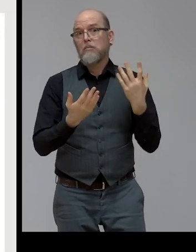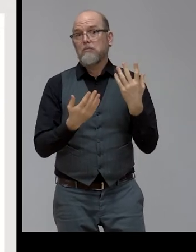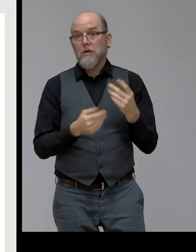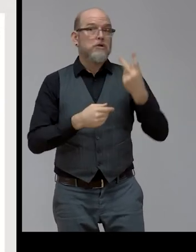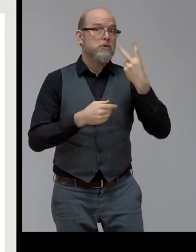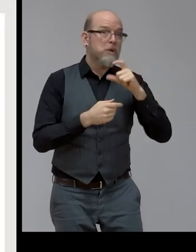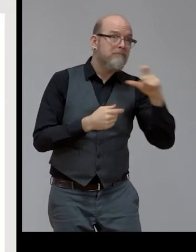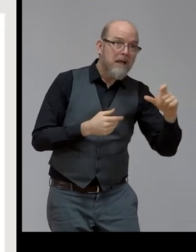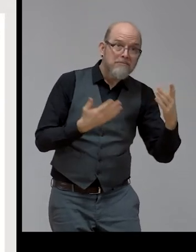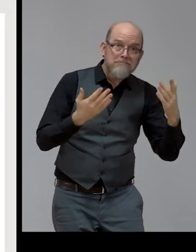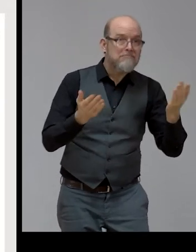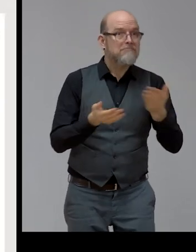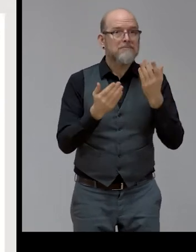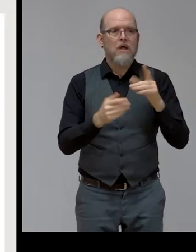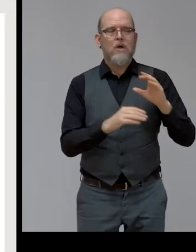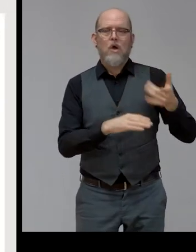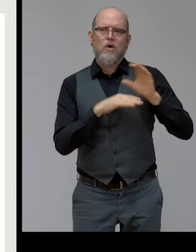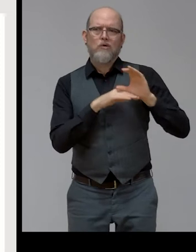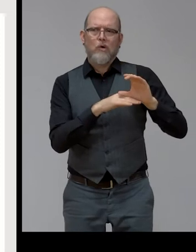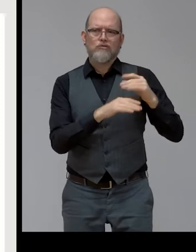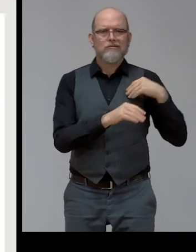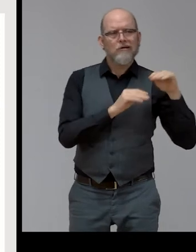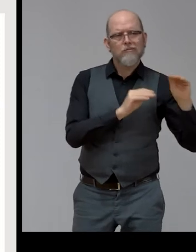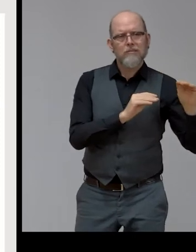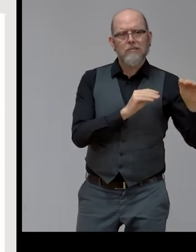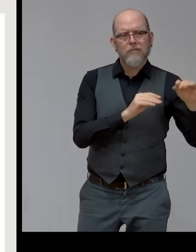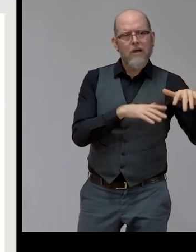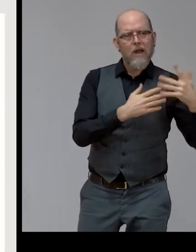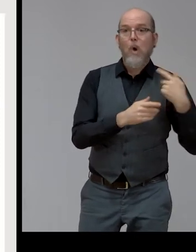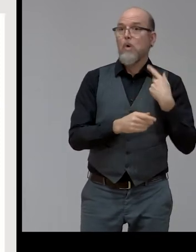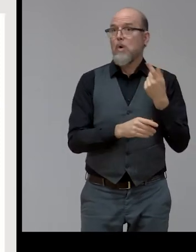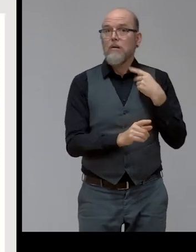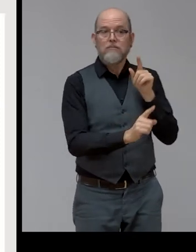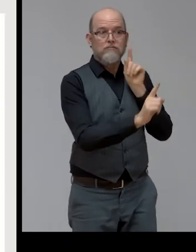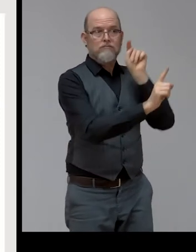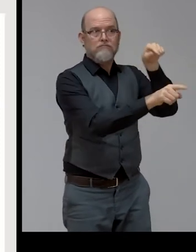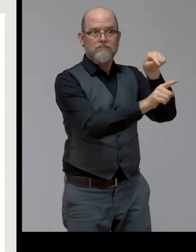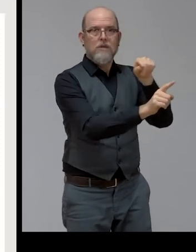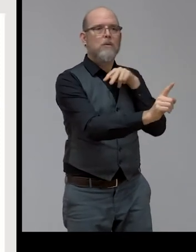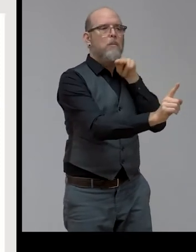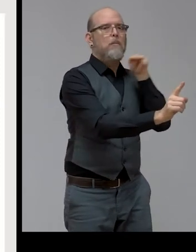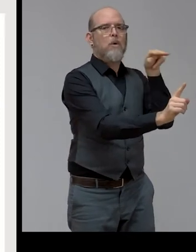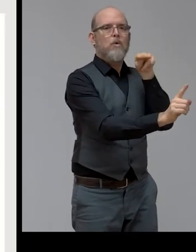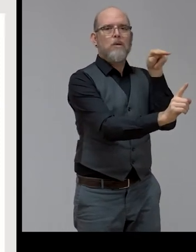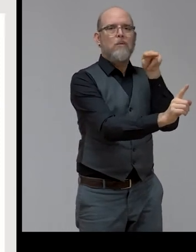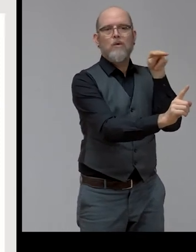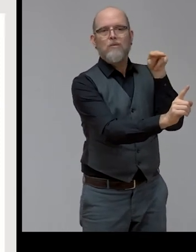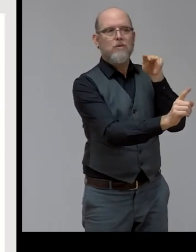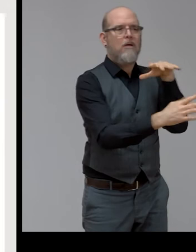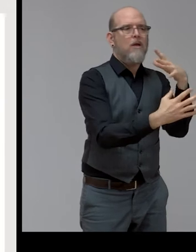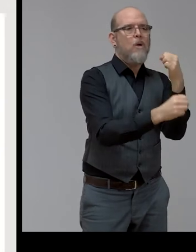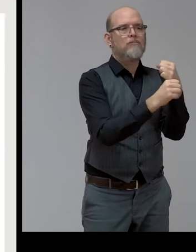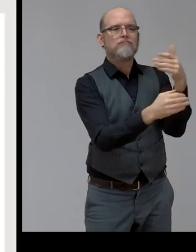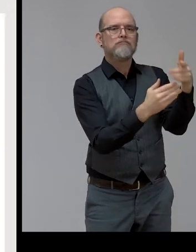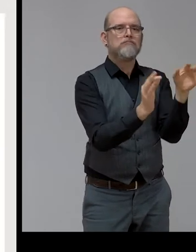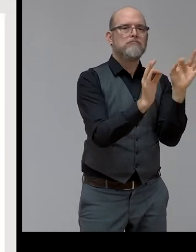and the employee, and they start to monitor the new employee by phone or monthly reports